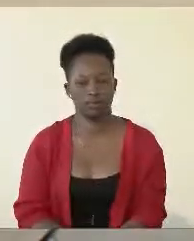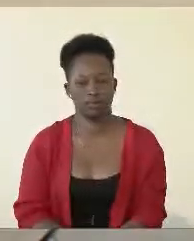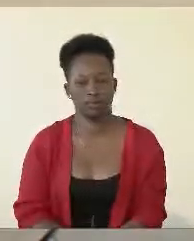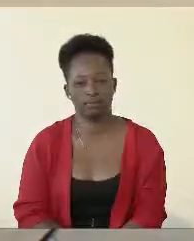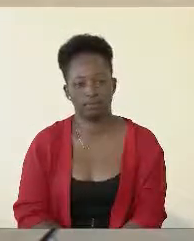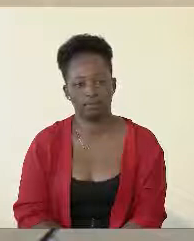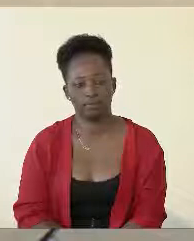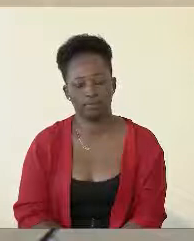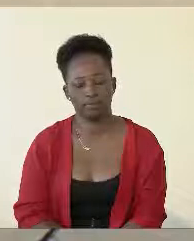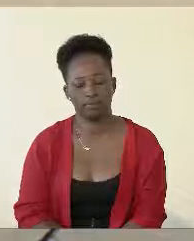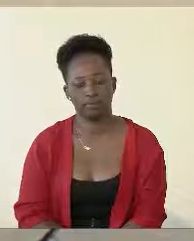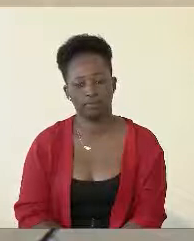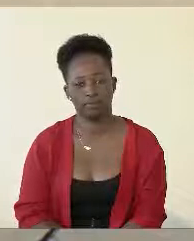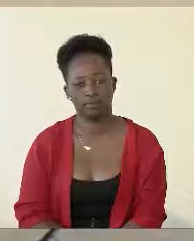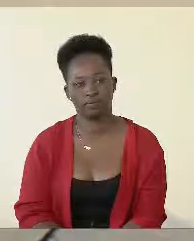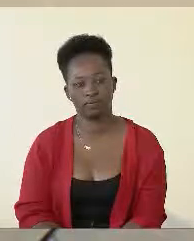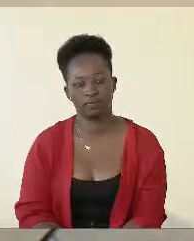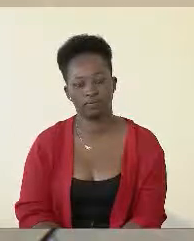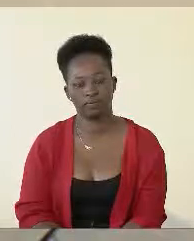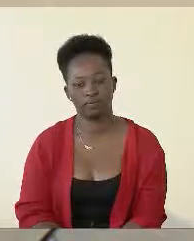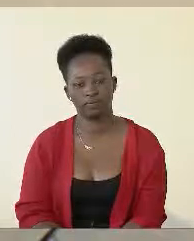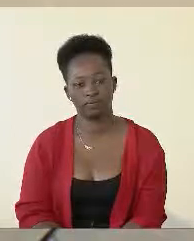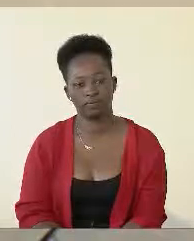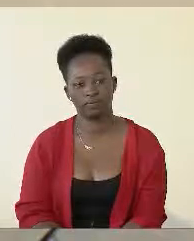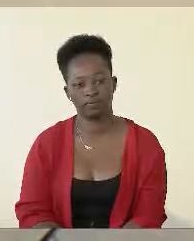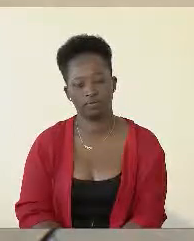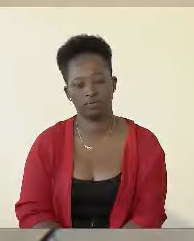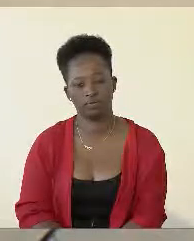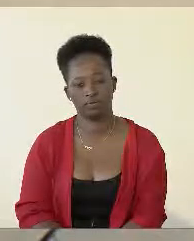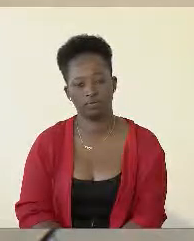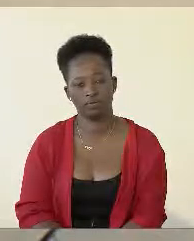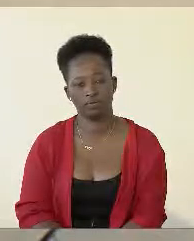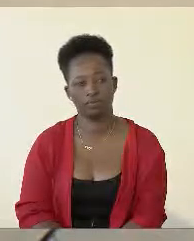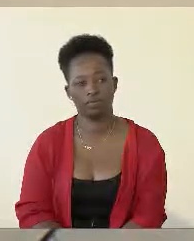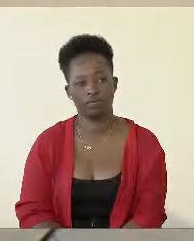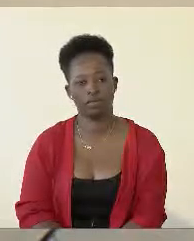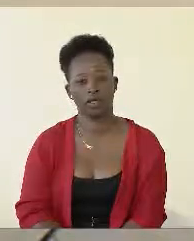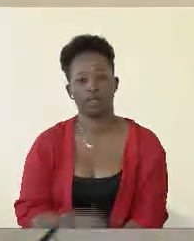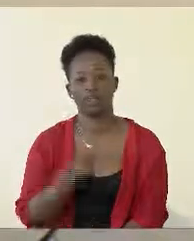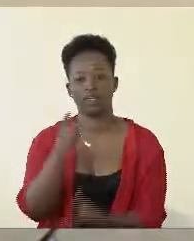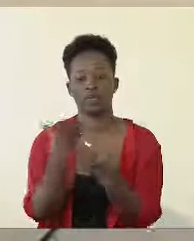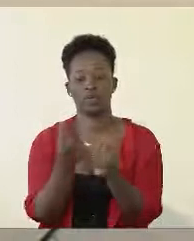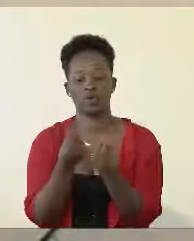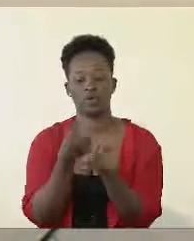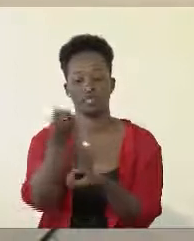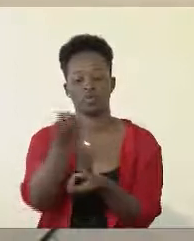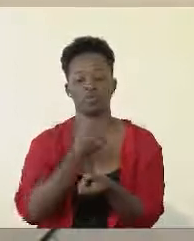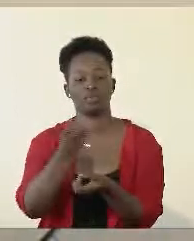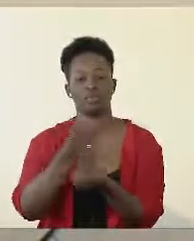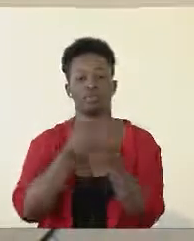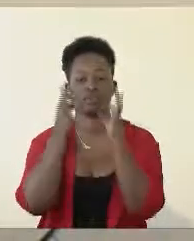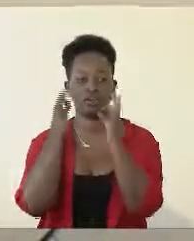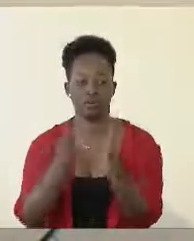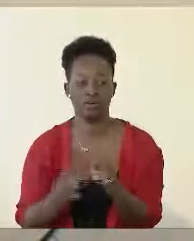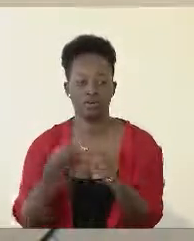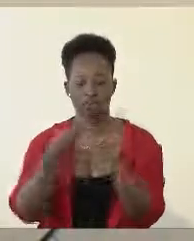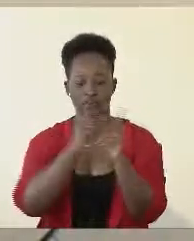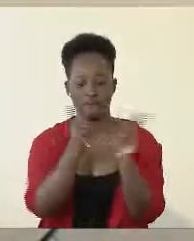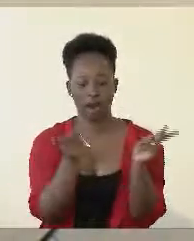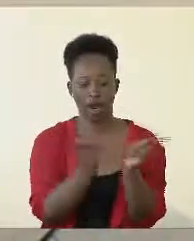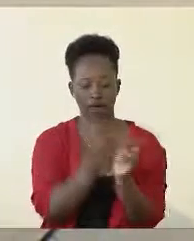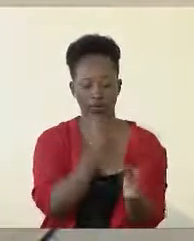facilitate business growth and development. Facilitate business growth and development. Then we